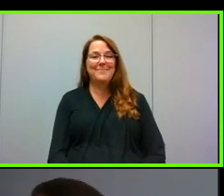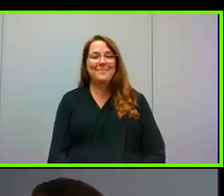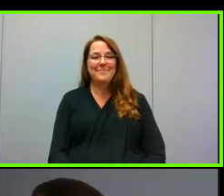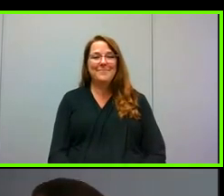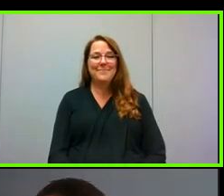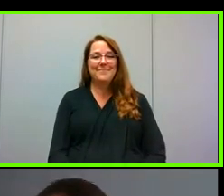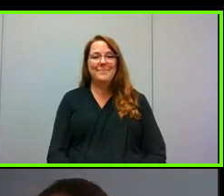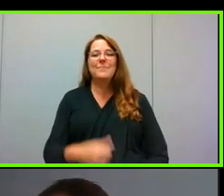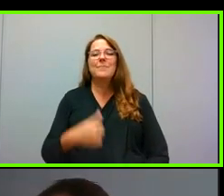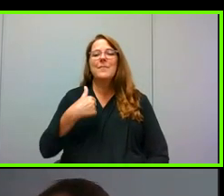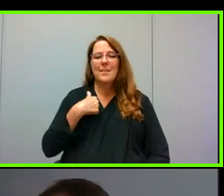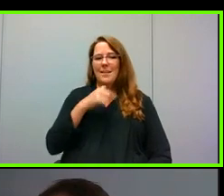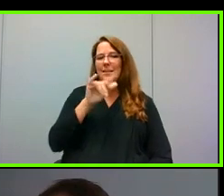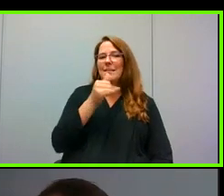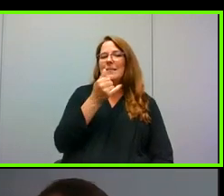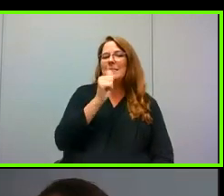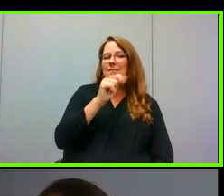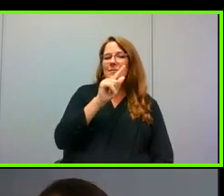I motion that we accept.